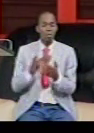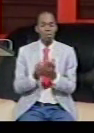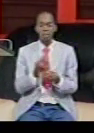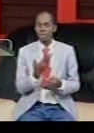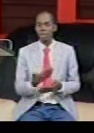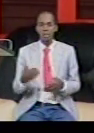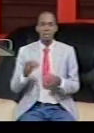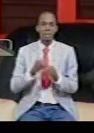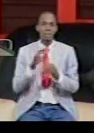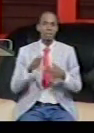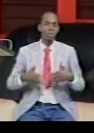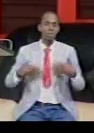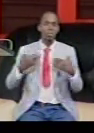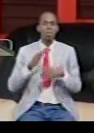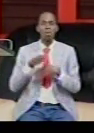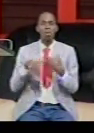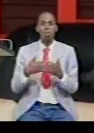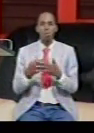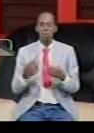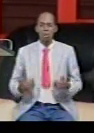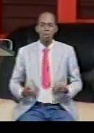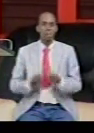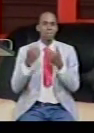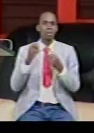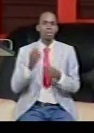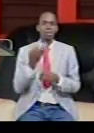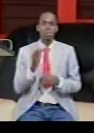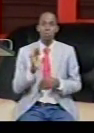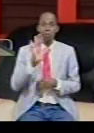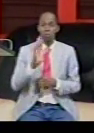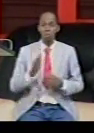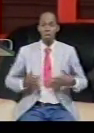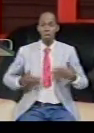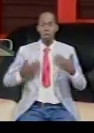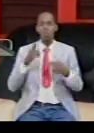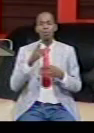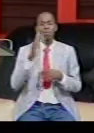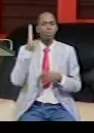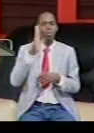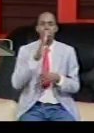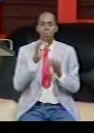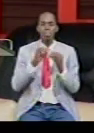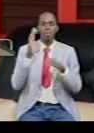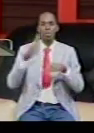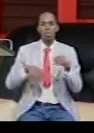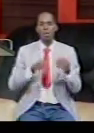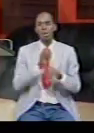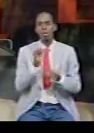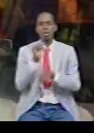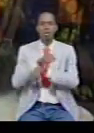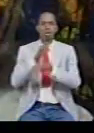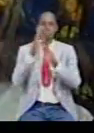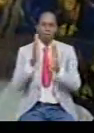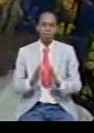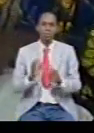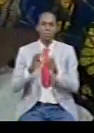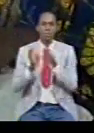life, all the challenges of your life, you'll be more than a conqueror in Jesus'